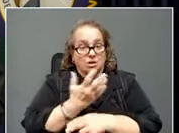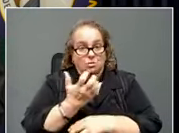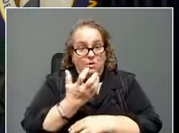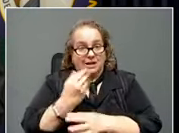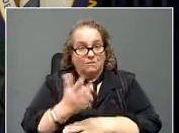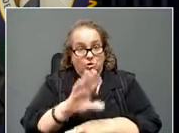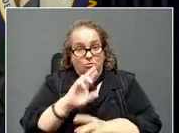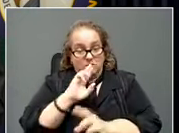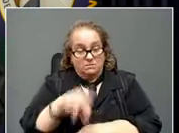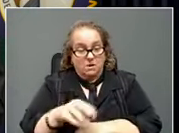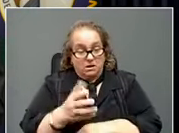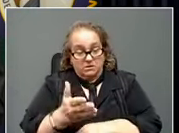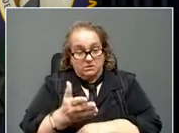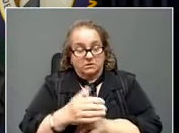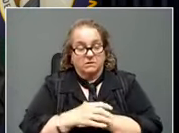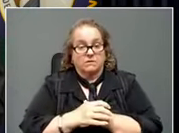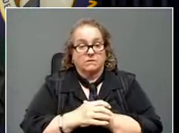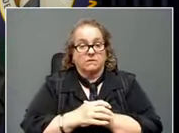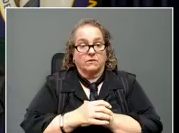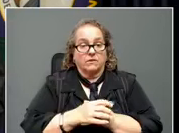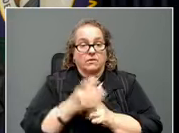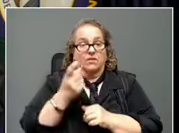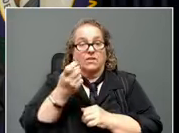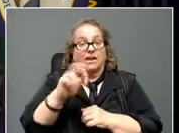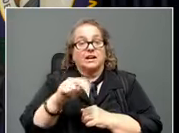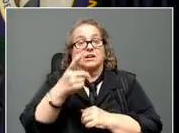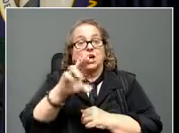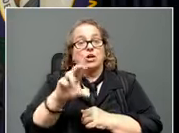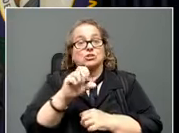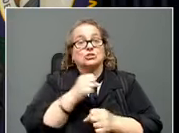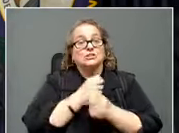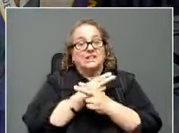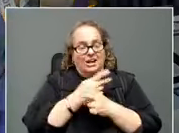response, and then Dr. Stack, why don't you close us out tonight?